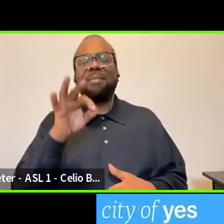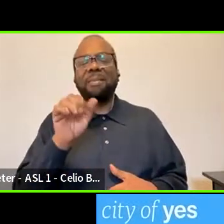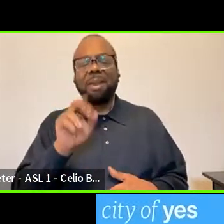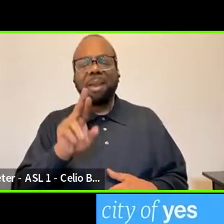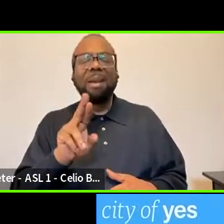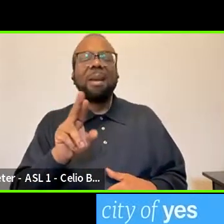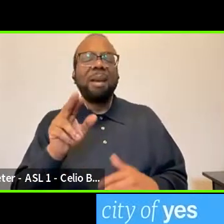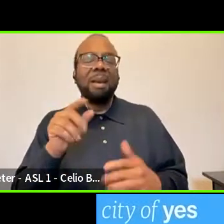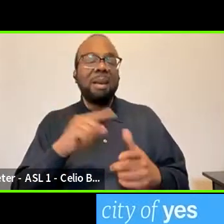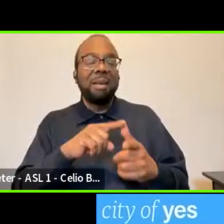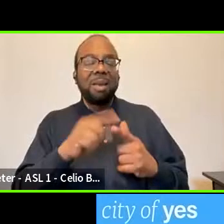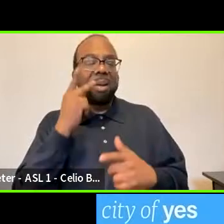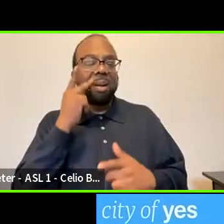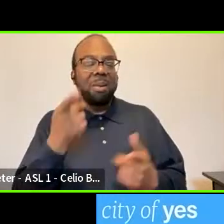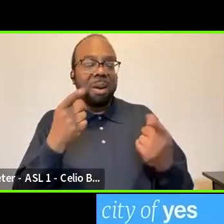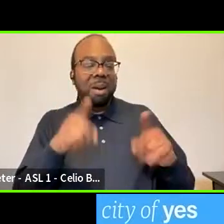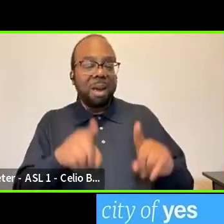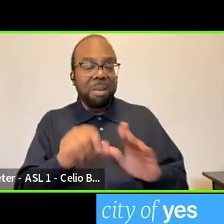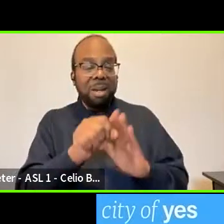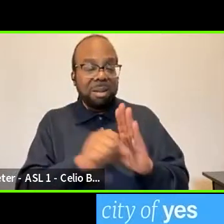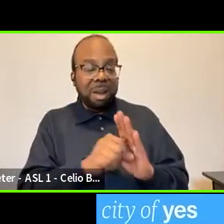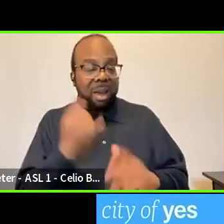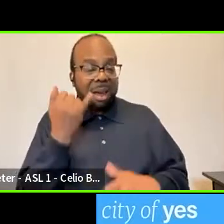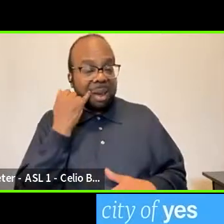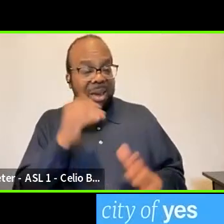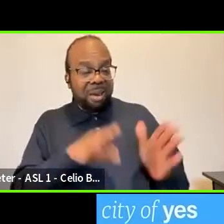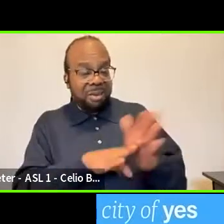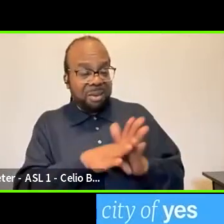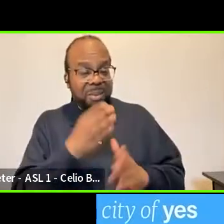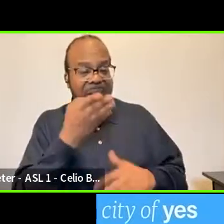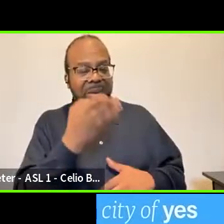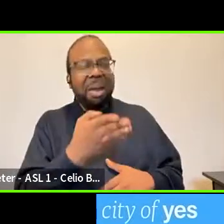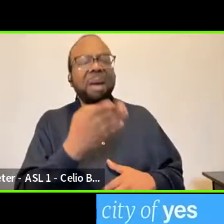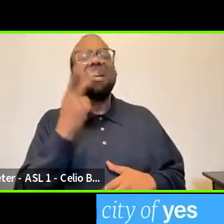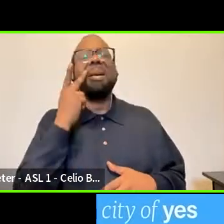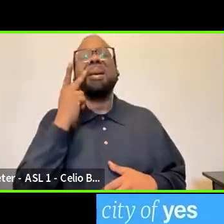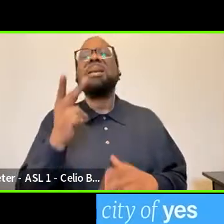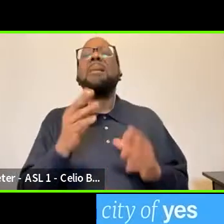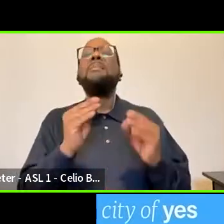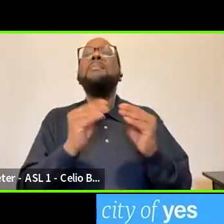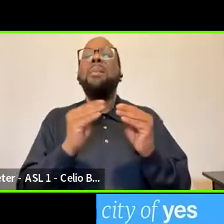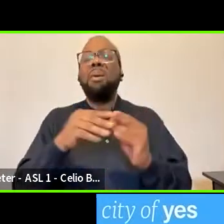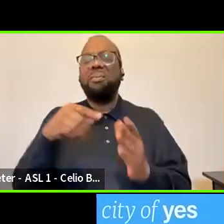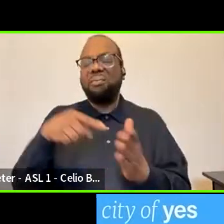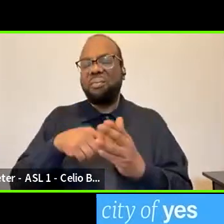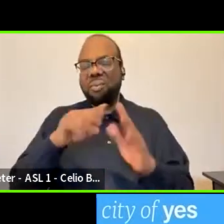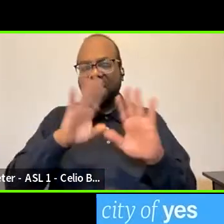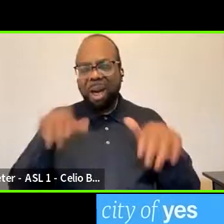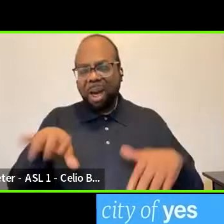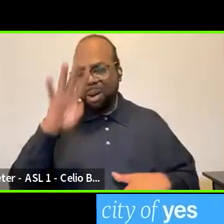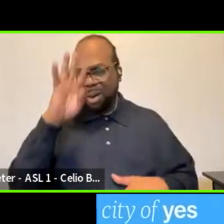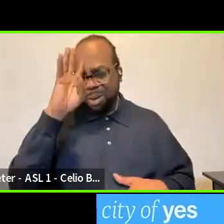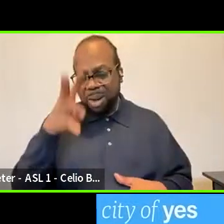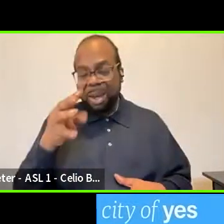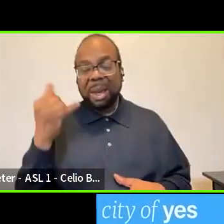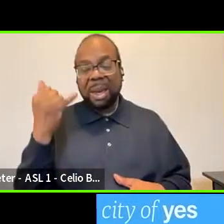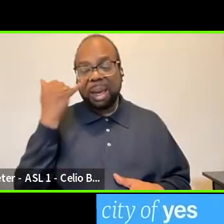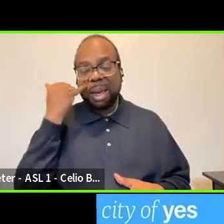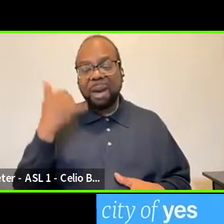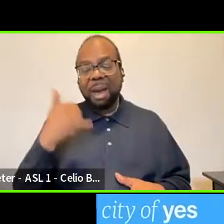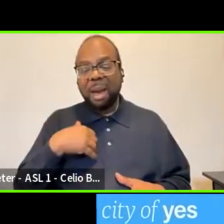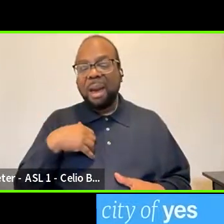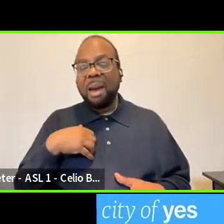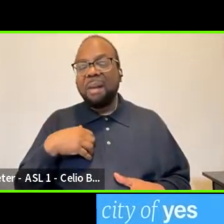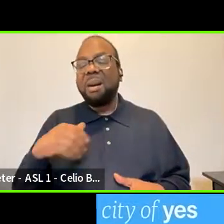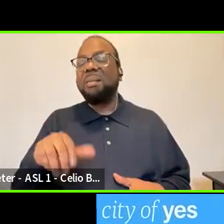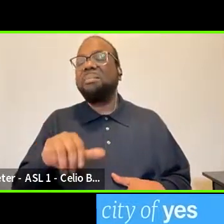that's what's happening in the state to make sure, you know, if there are developments there, we can see definitely a lot more affordable housing being created if there is a successor program to